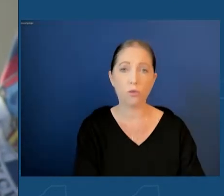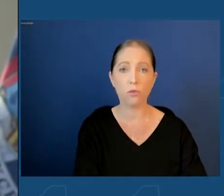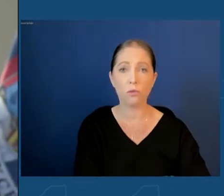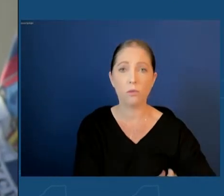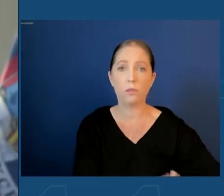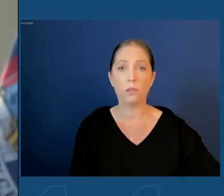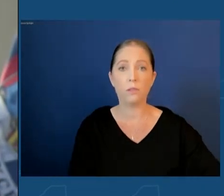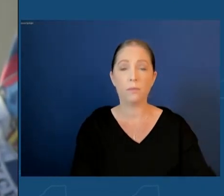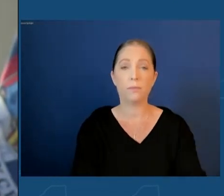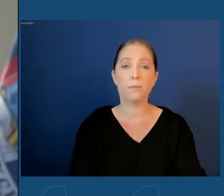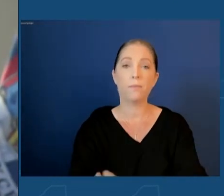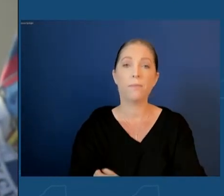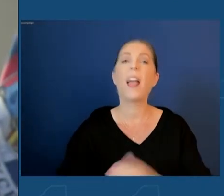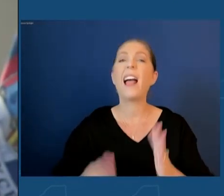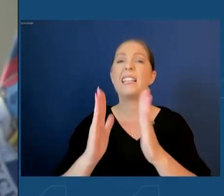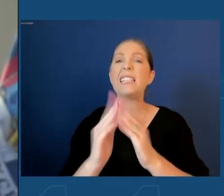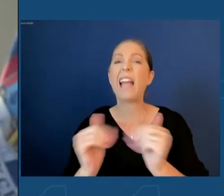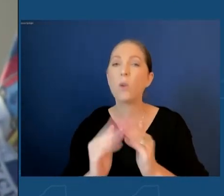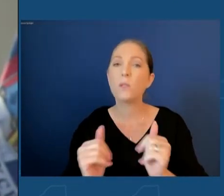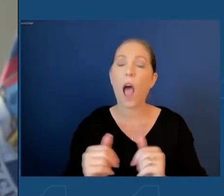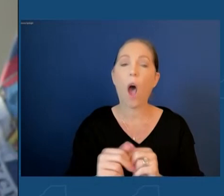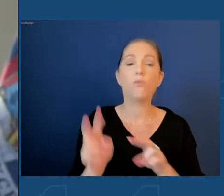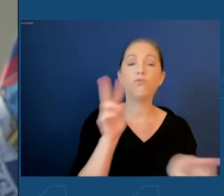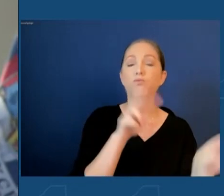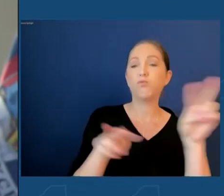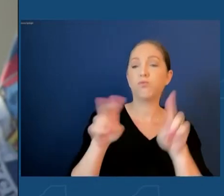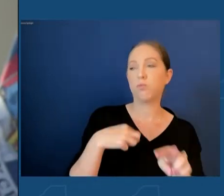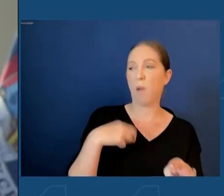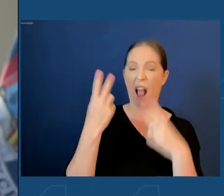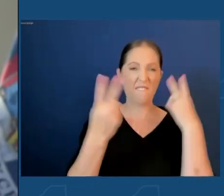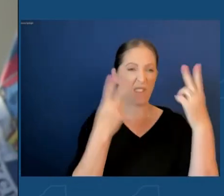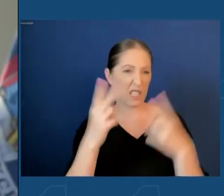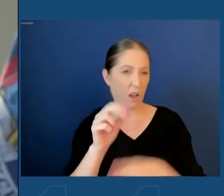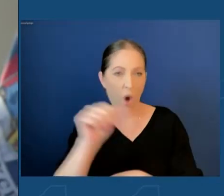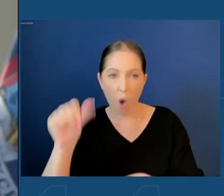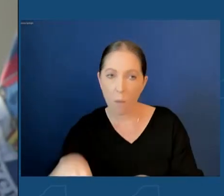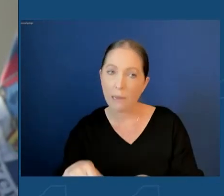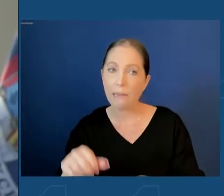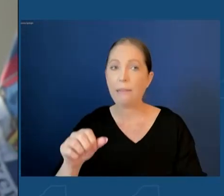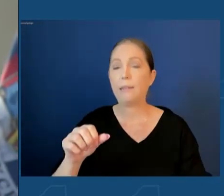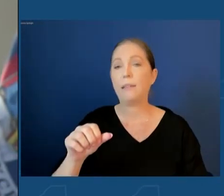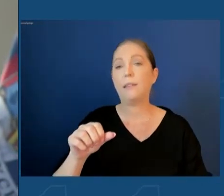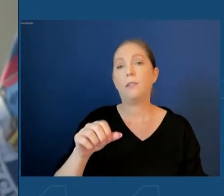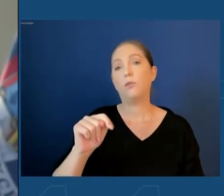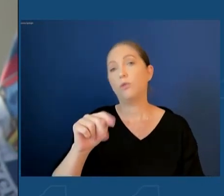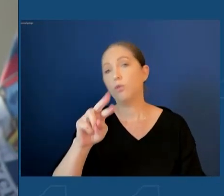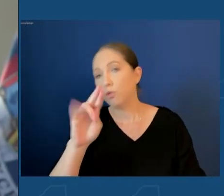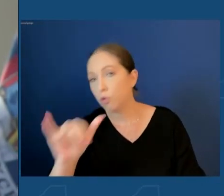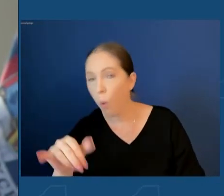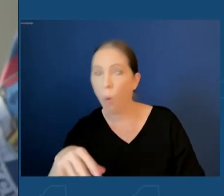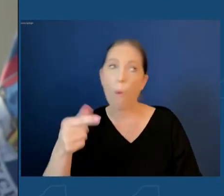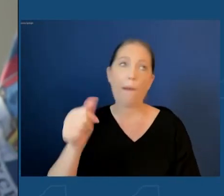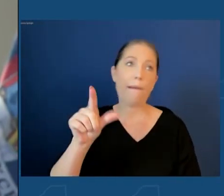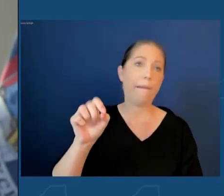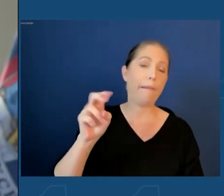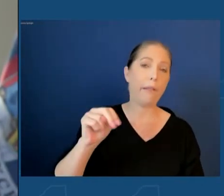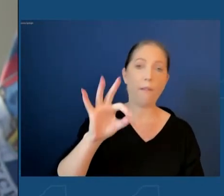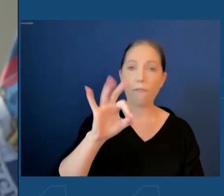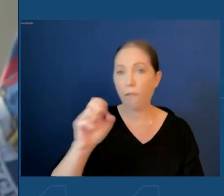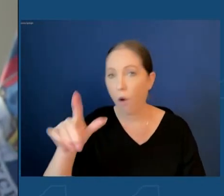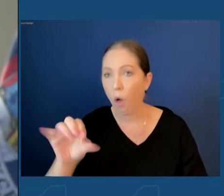and I visit them often in Albany and Schenectady and Troy and Cohoes and Glens Falls. I mean, these are really vibrant